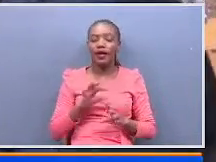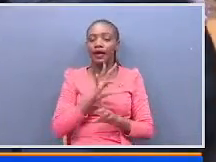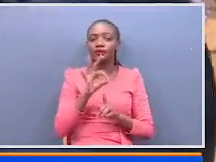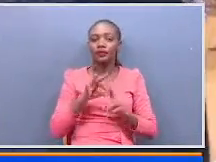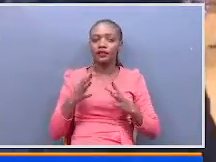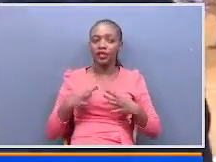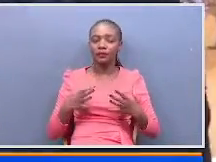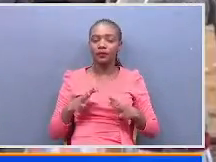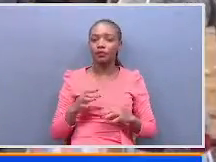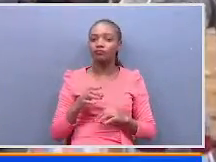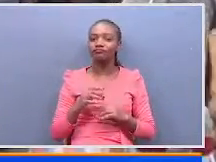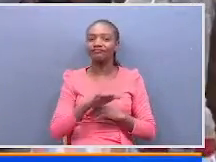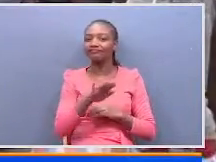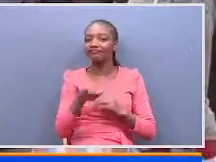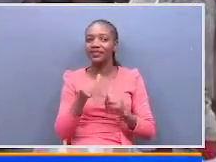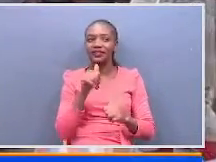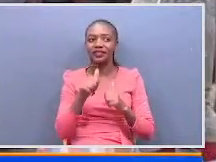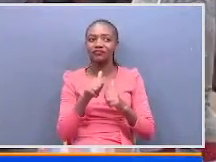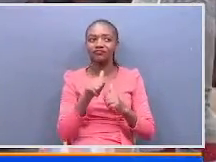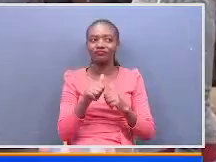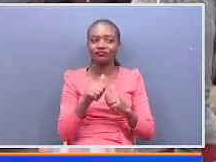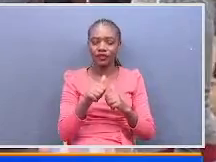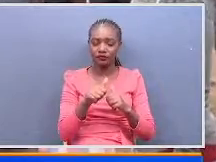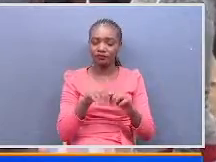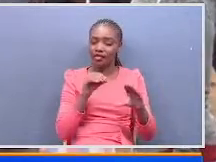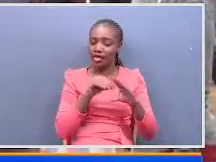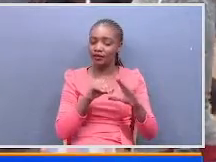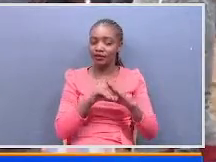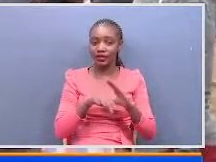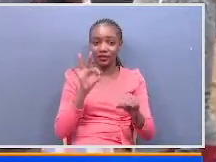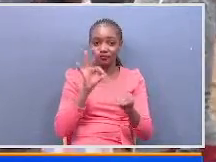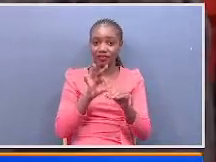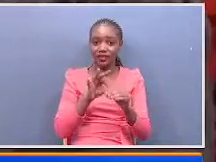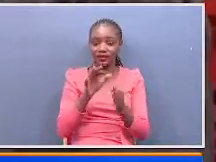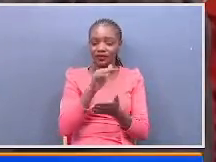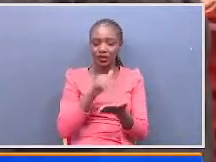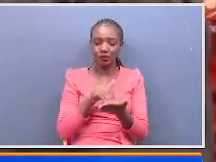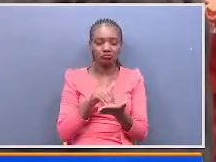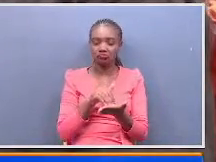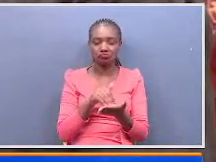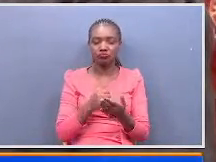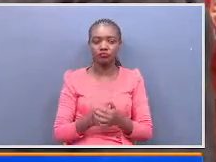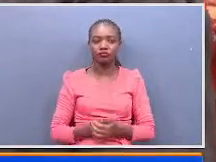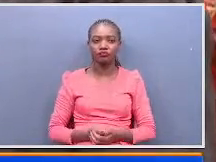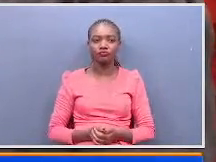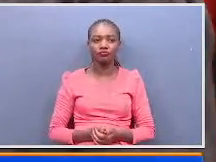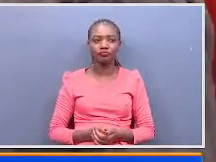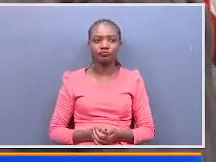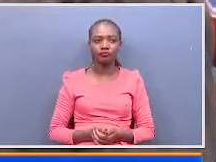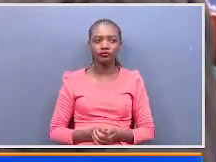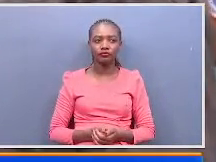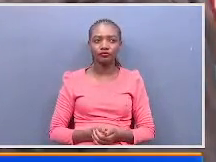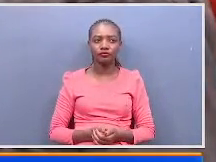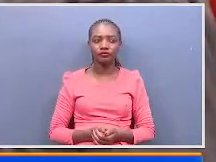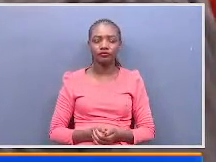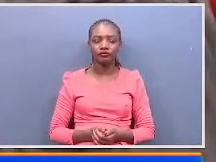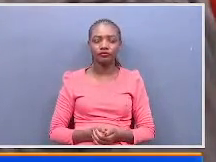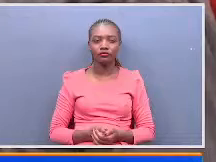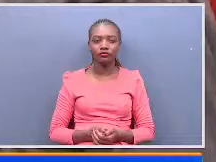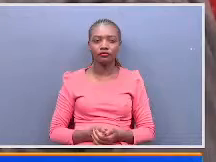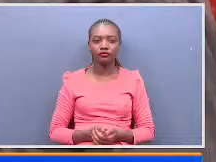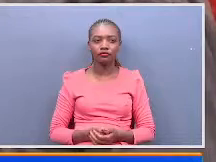in the remote places get to the polling stations in the polls slated for Tuesday next week.